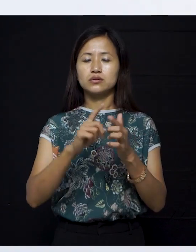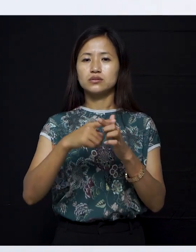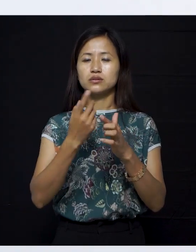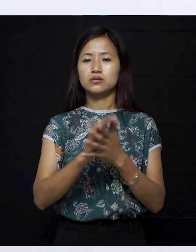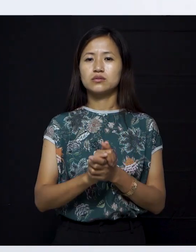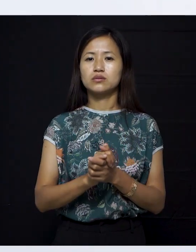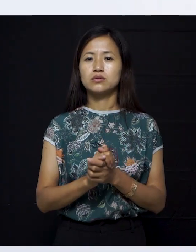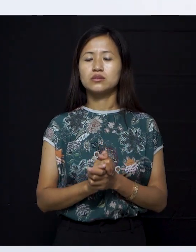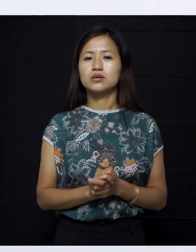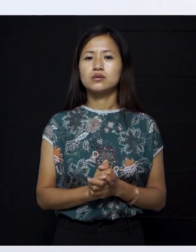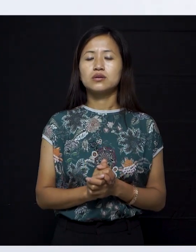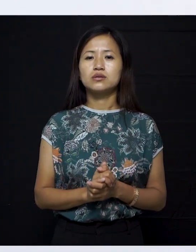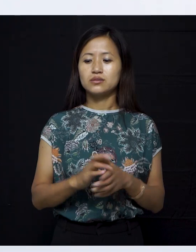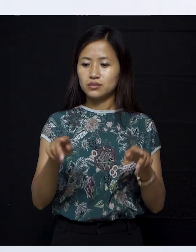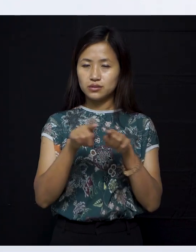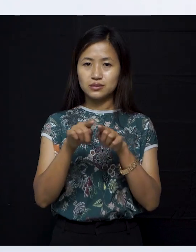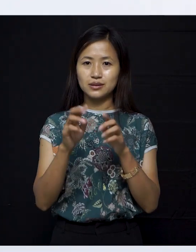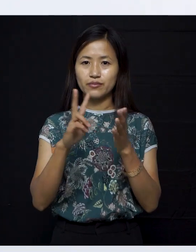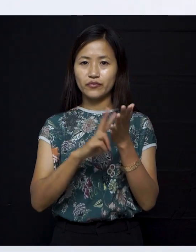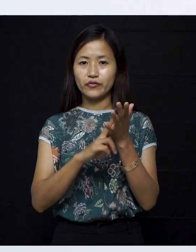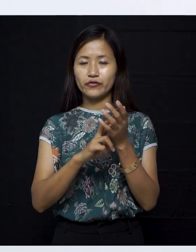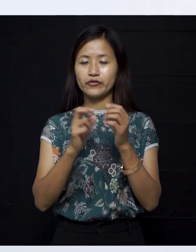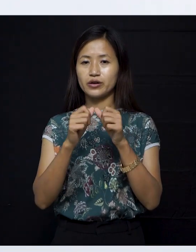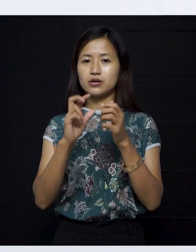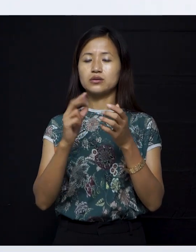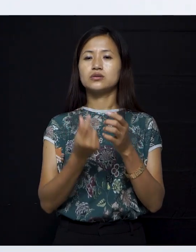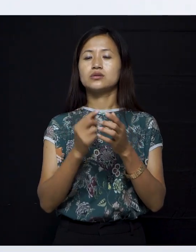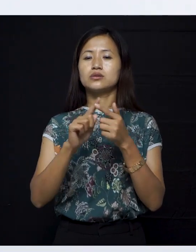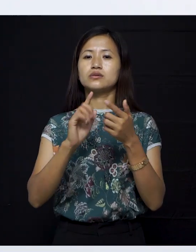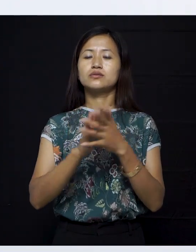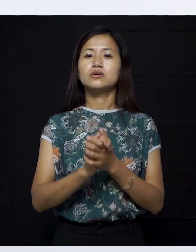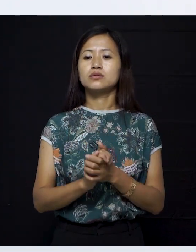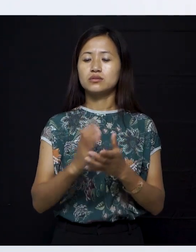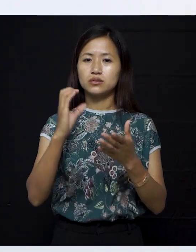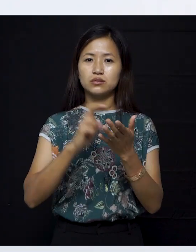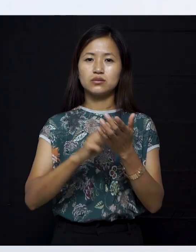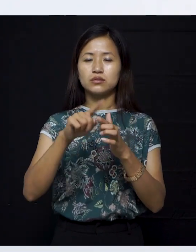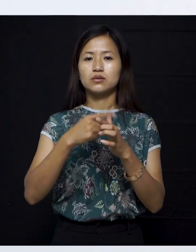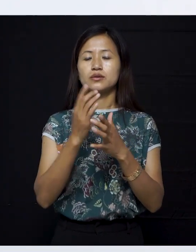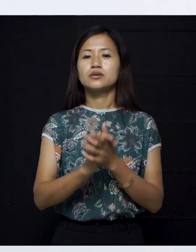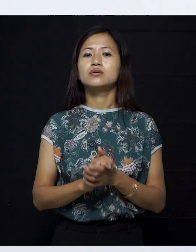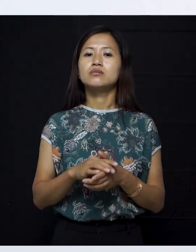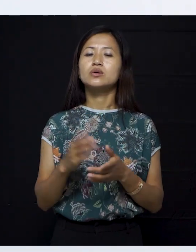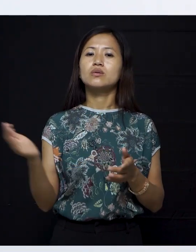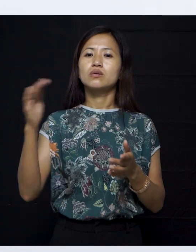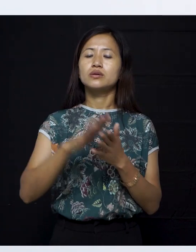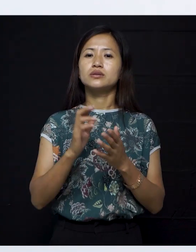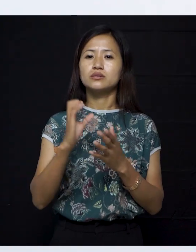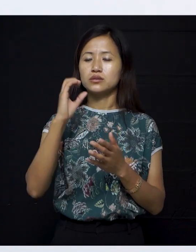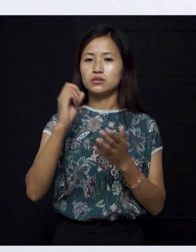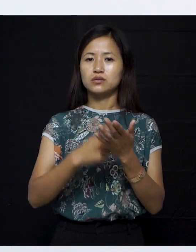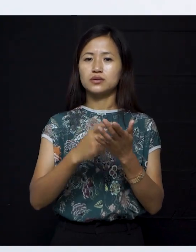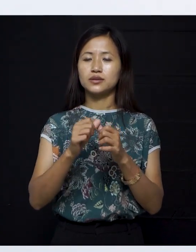they are of the same value, just joined by a conjunction. Those type of clauses are called as